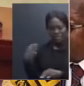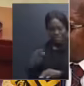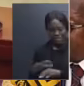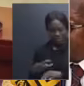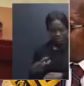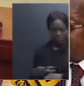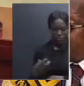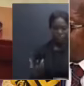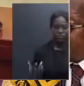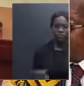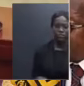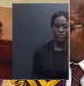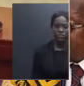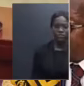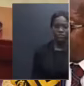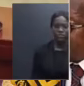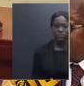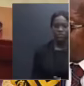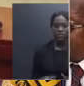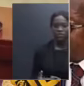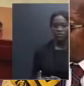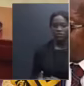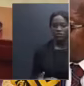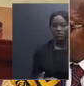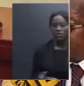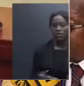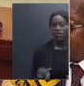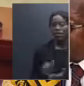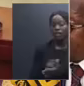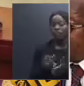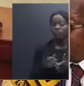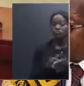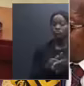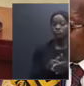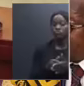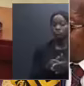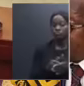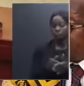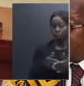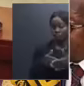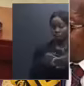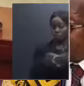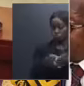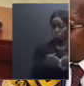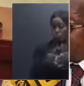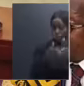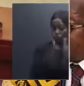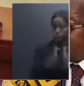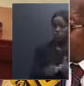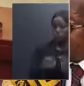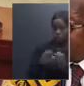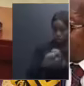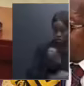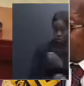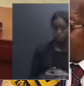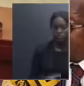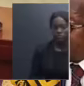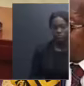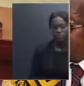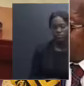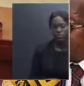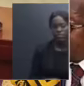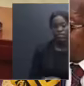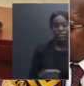House. And in all that, Speaker, you've shown leadership. And it is incumbent upon us in leadership to help you guide the